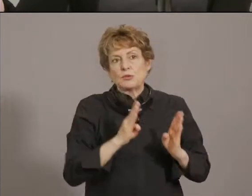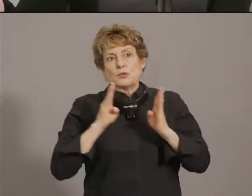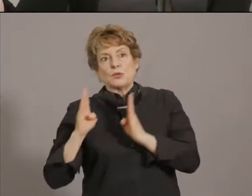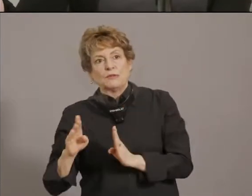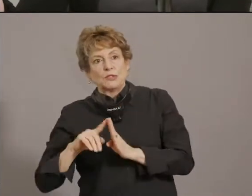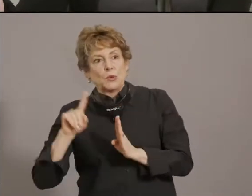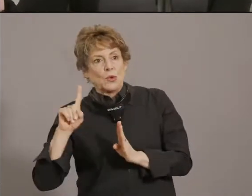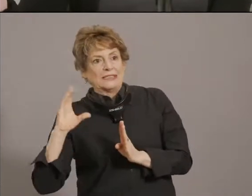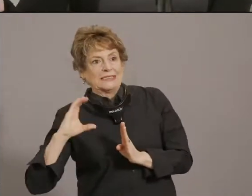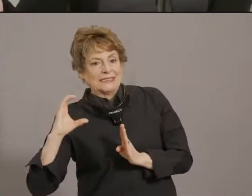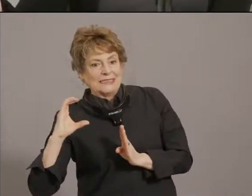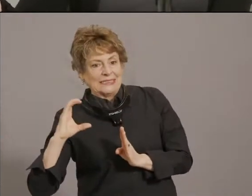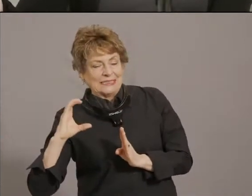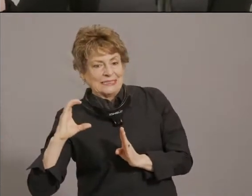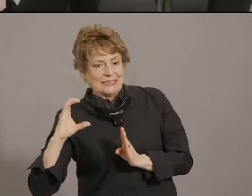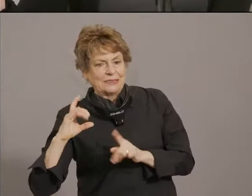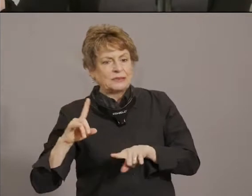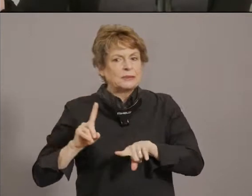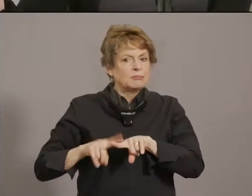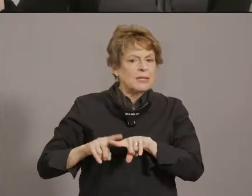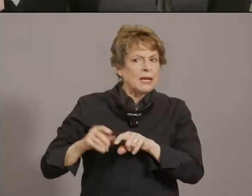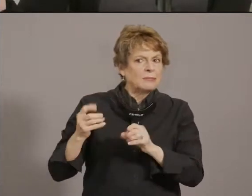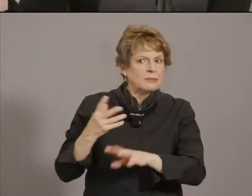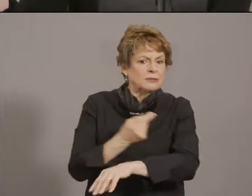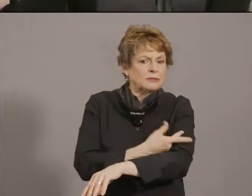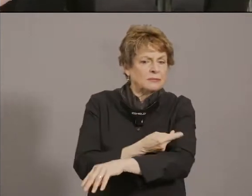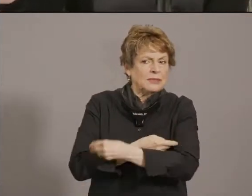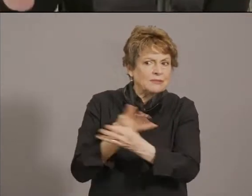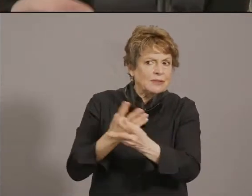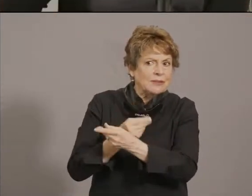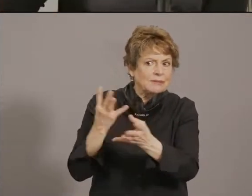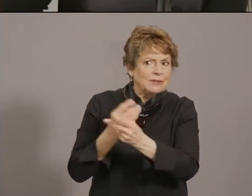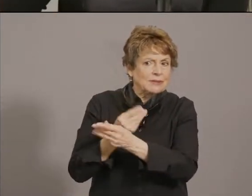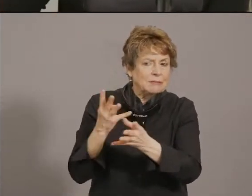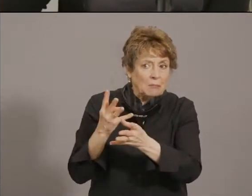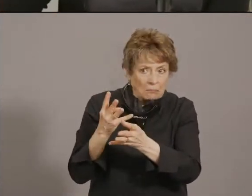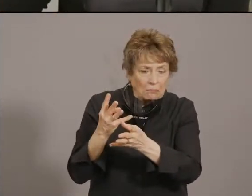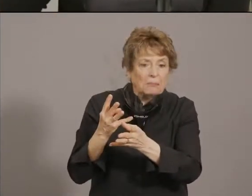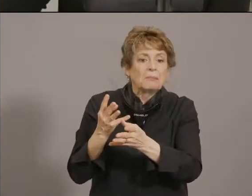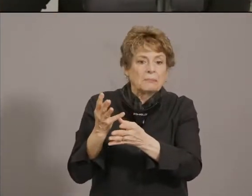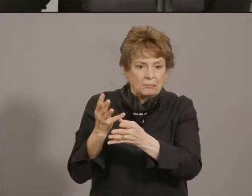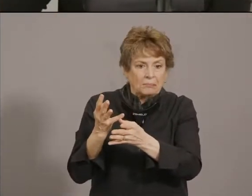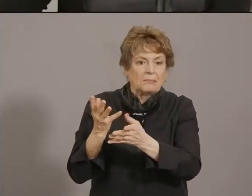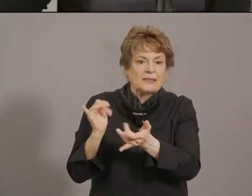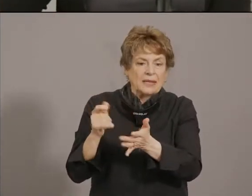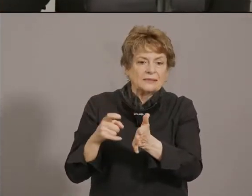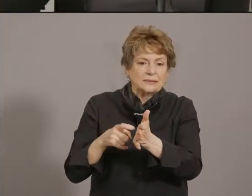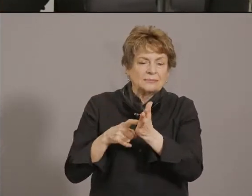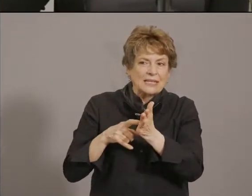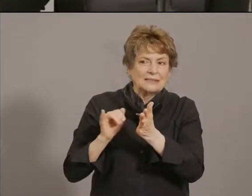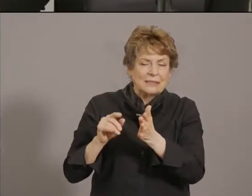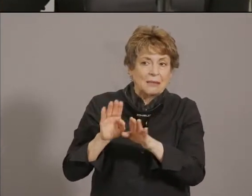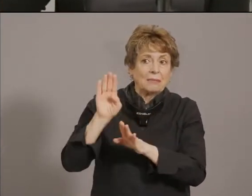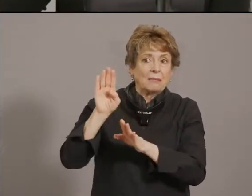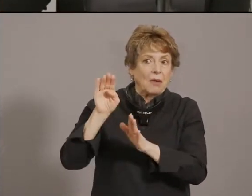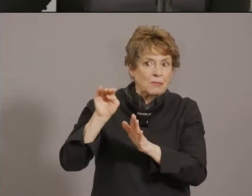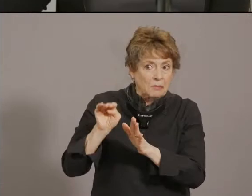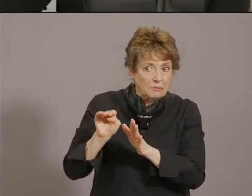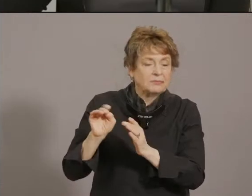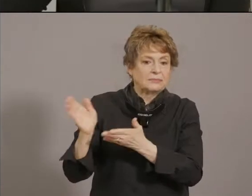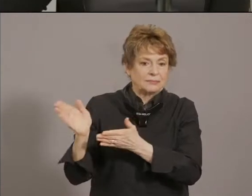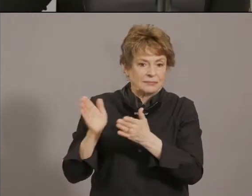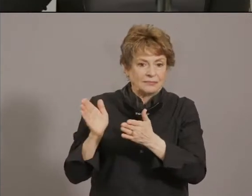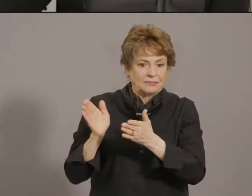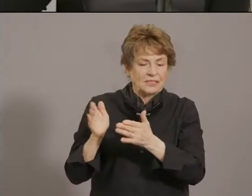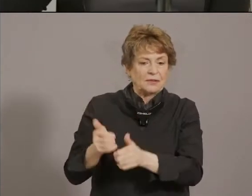individuals that they have vaccinated and the demand for the vaccine. These recommendations are consistent with the Centers for Disease Control